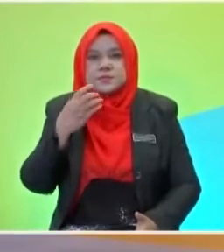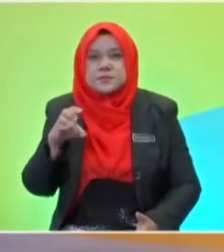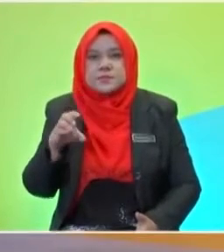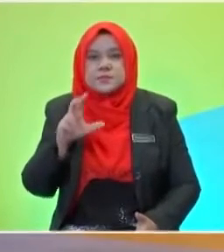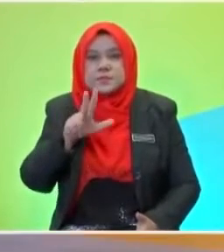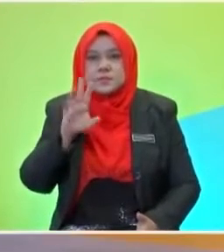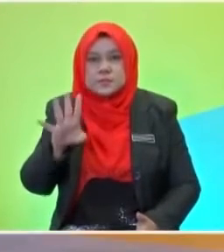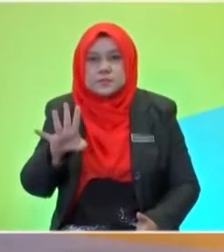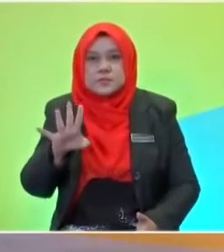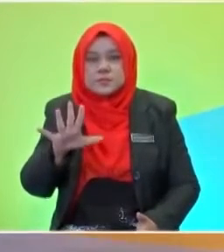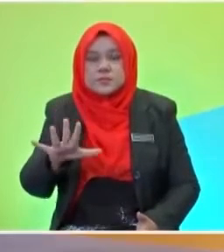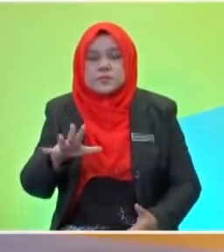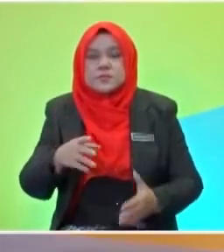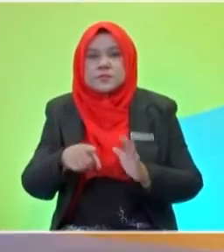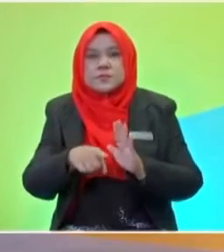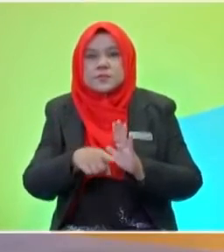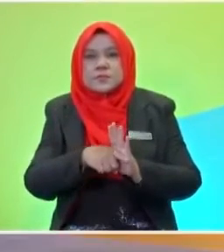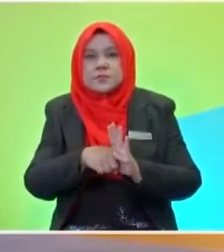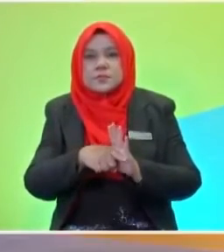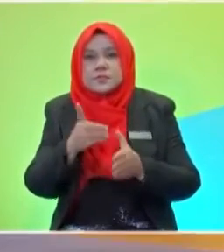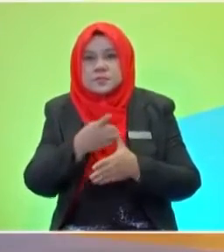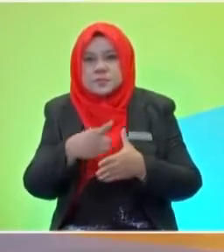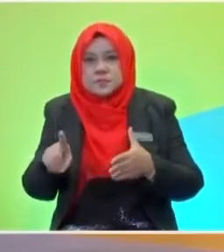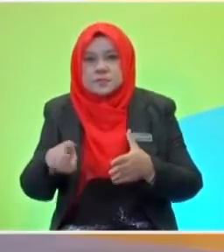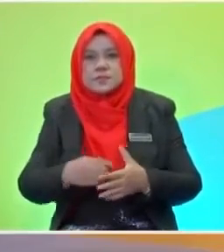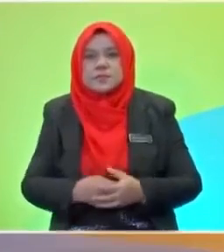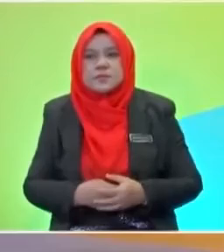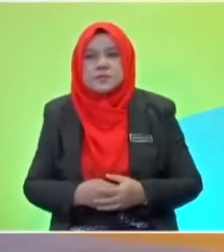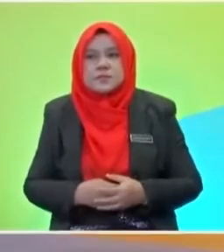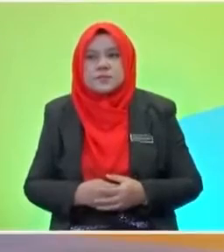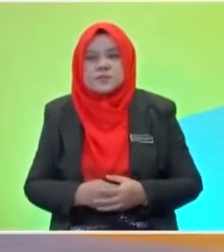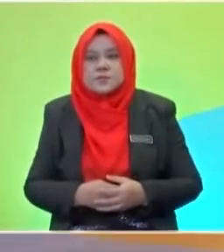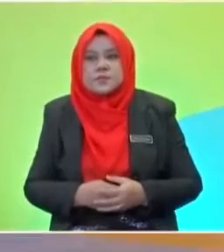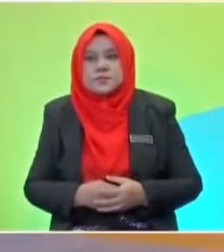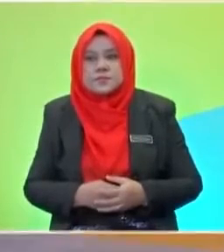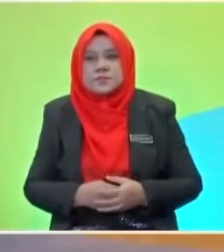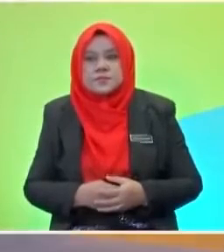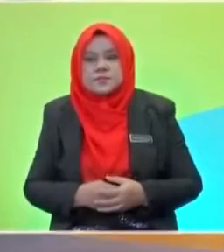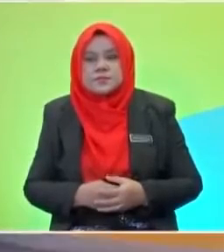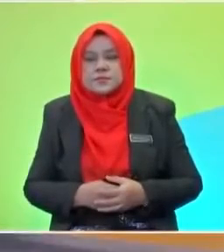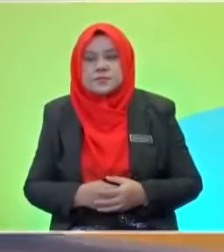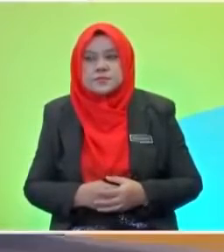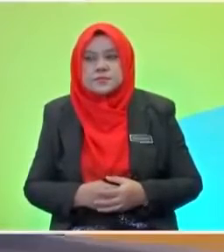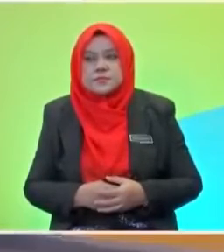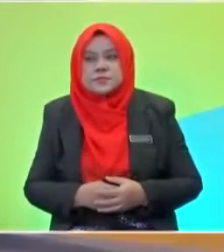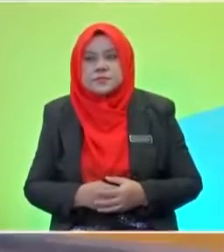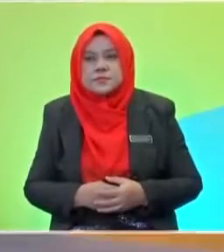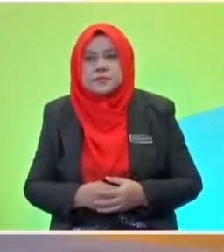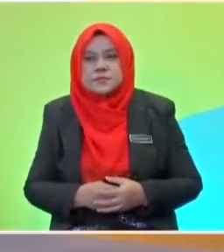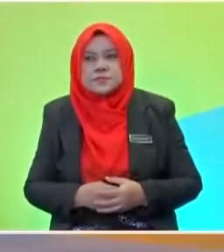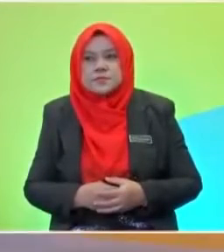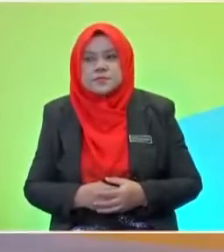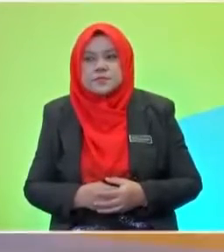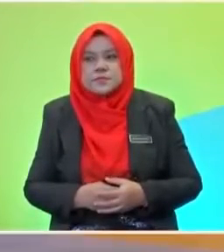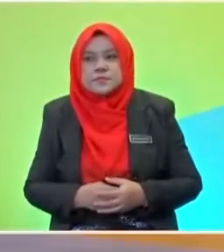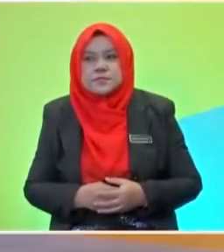625 divided by 25 equals to V. Okay? So you can start doing that right now. And next one, let's go,